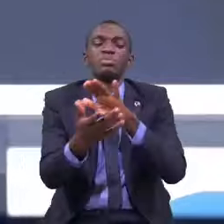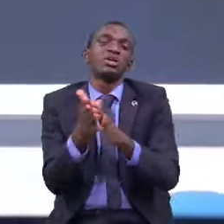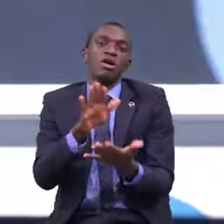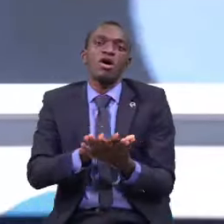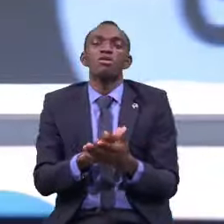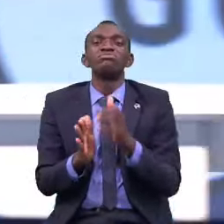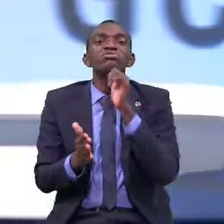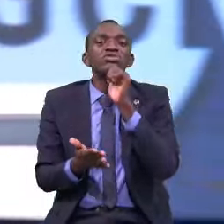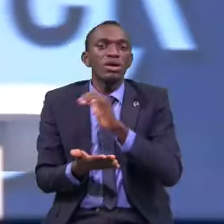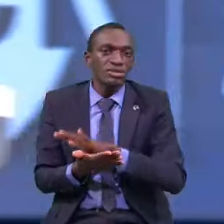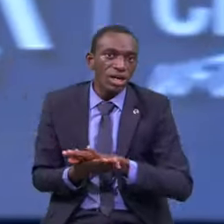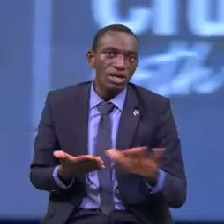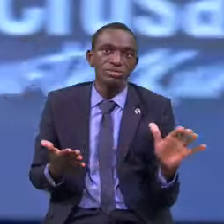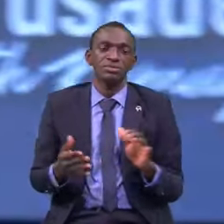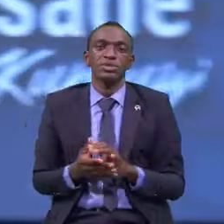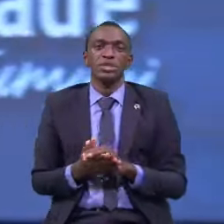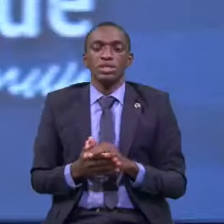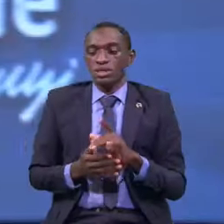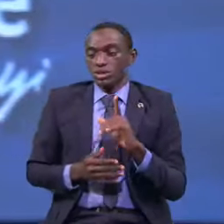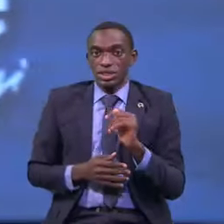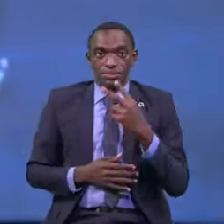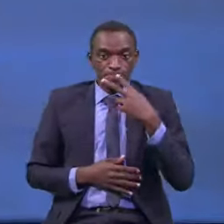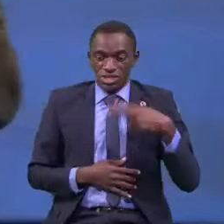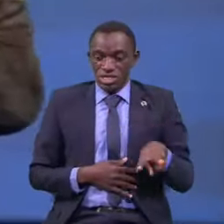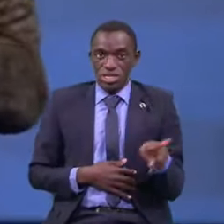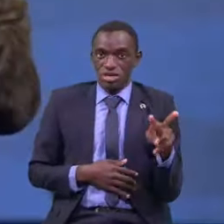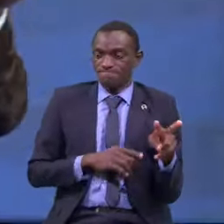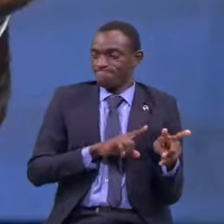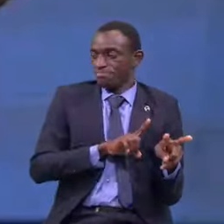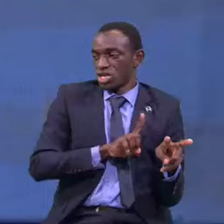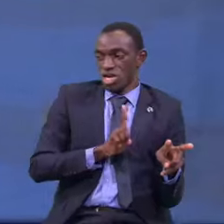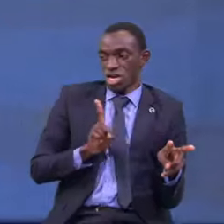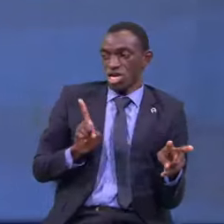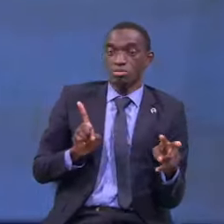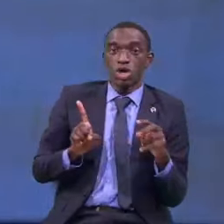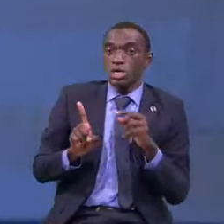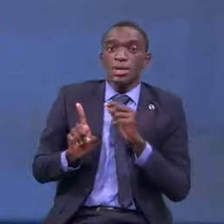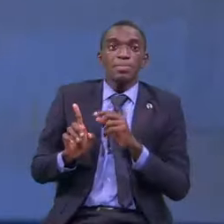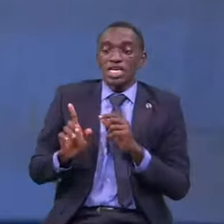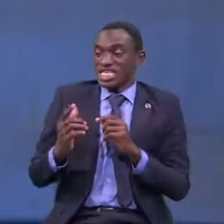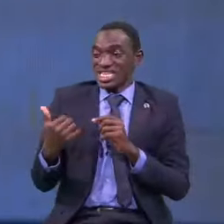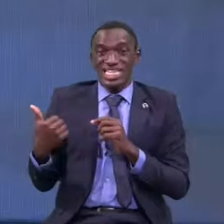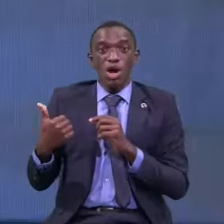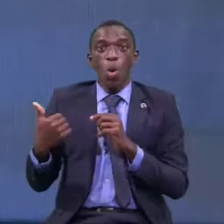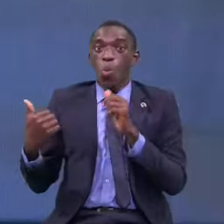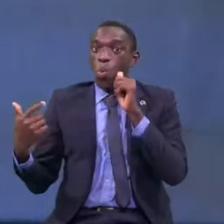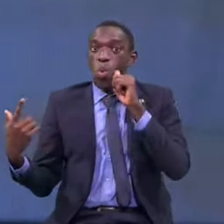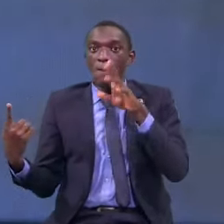The serpent was talking to Eve. Eve was the first woman in the whole